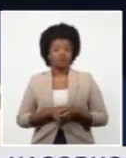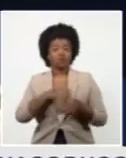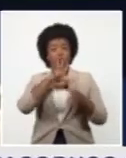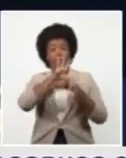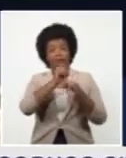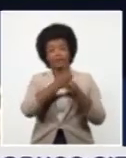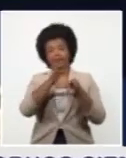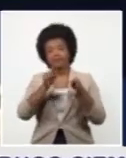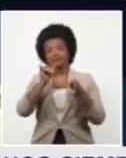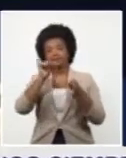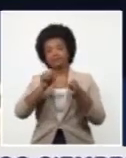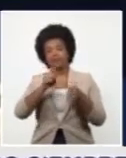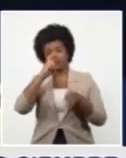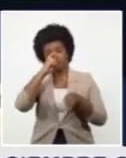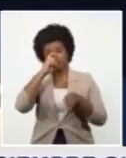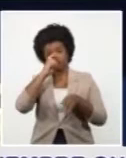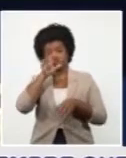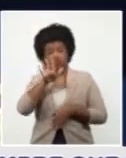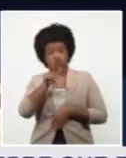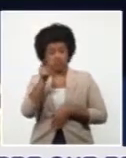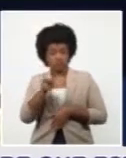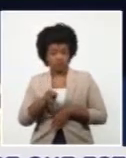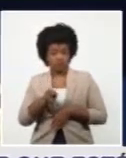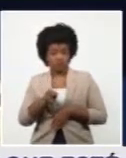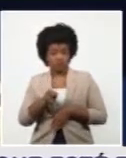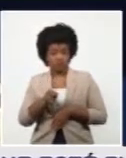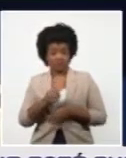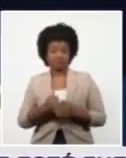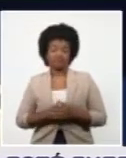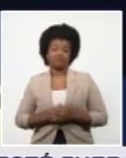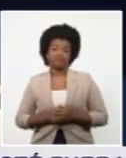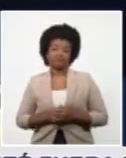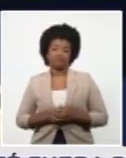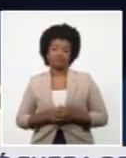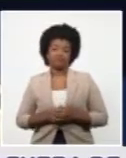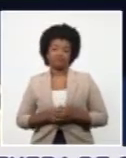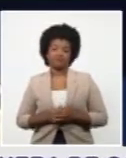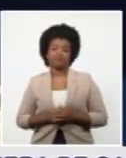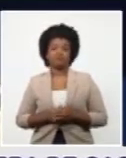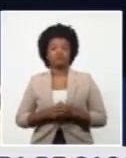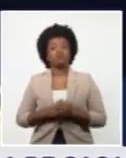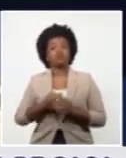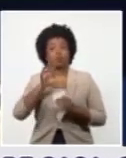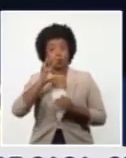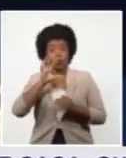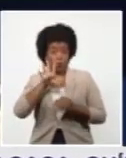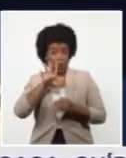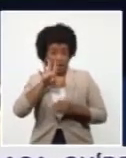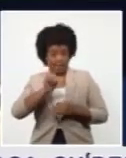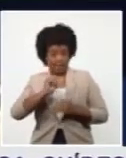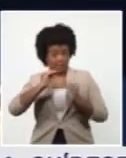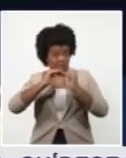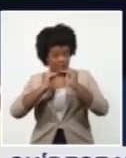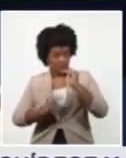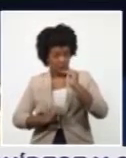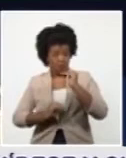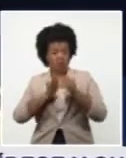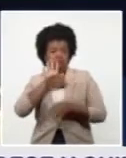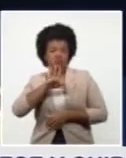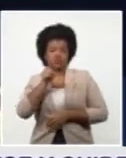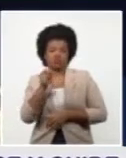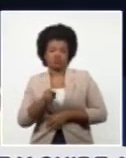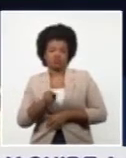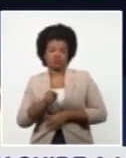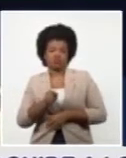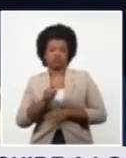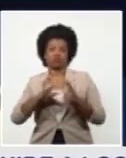The age group with the most cases were the group of 40 to 60 years with